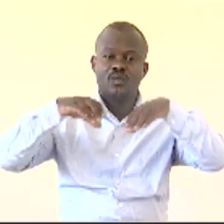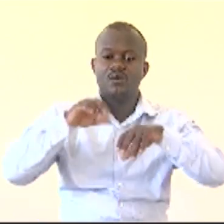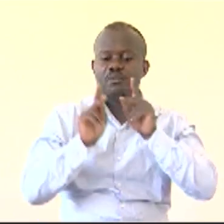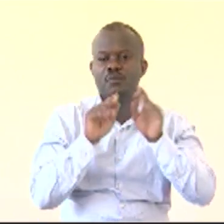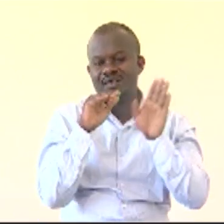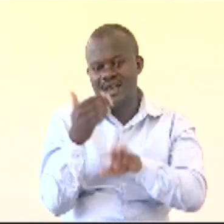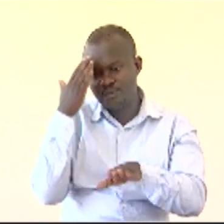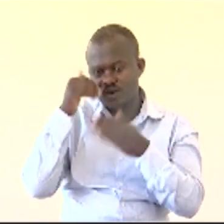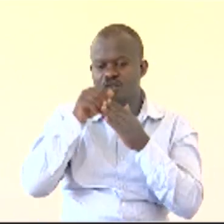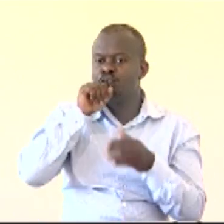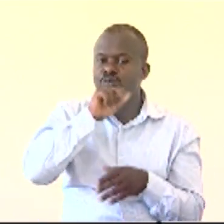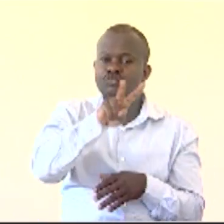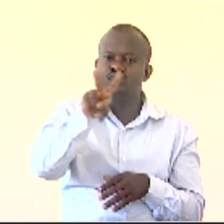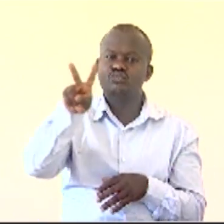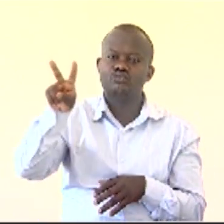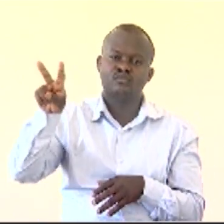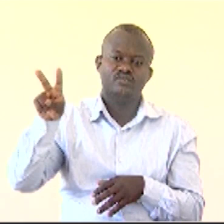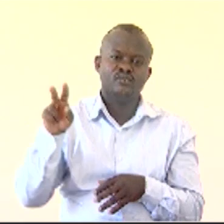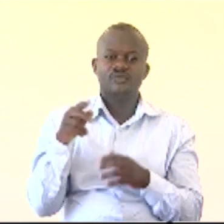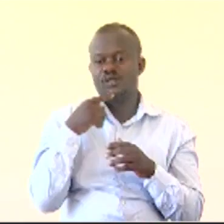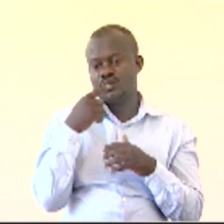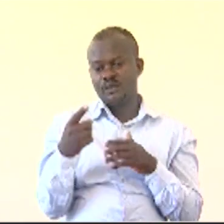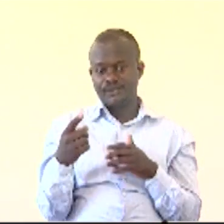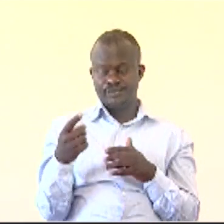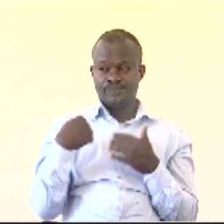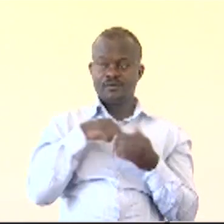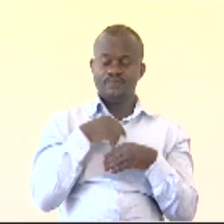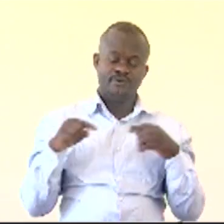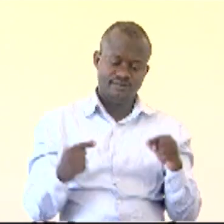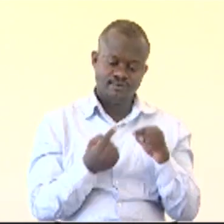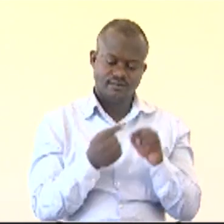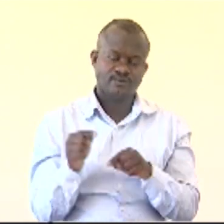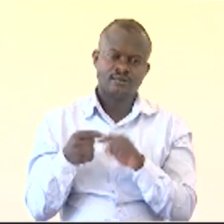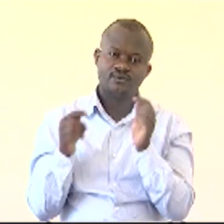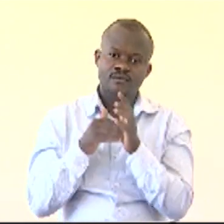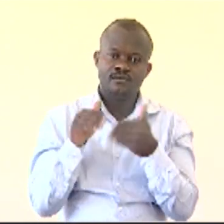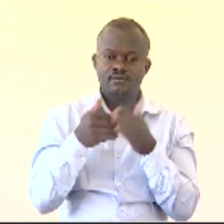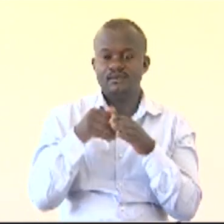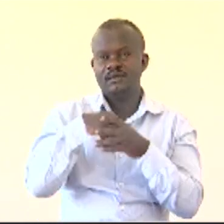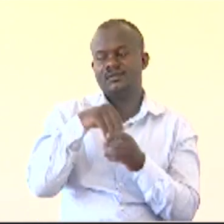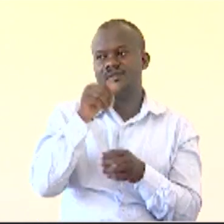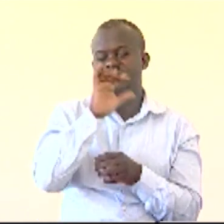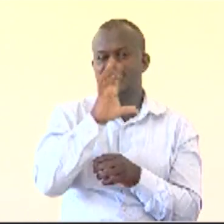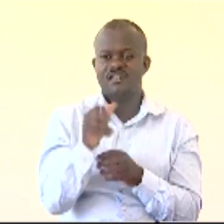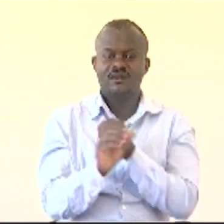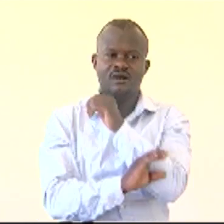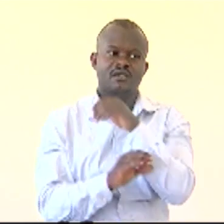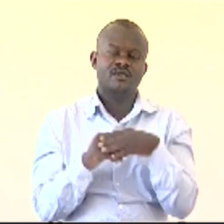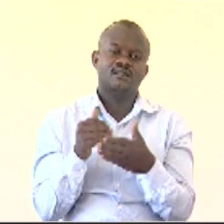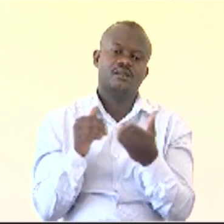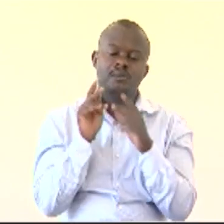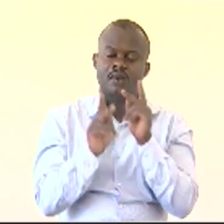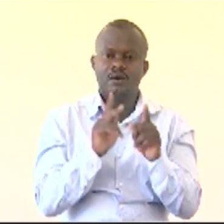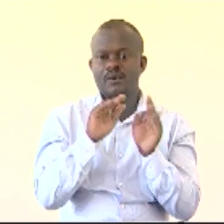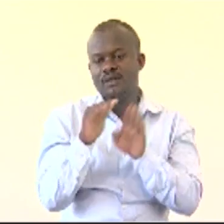Ebola. So we are going to discuss, and other very many African countries, people died because